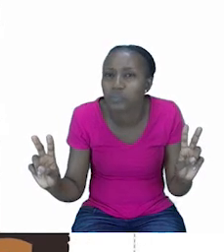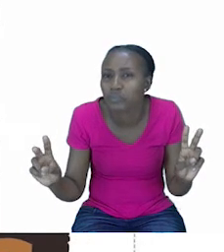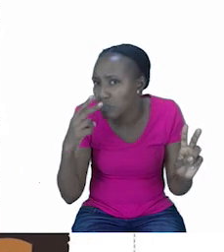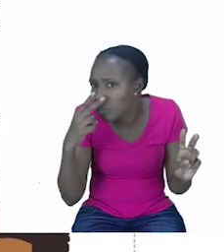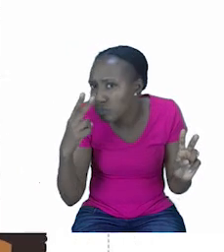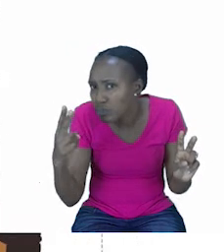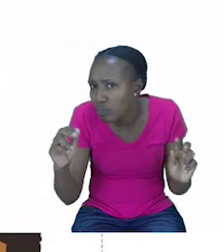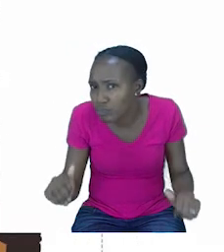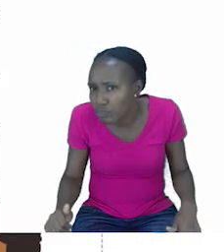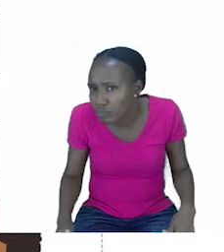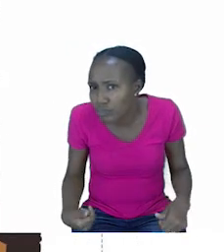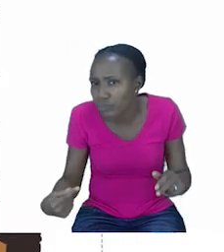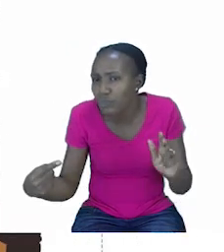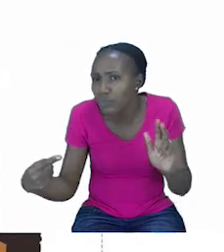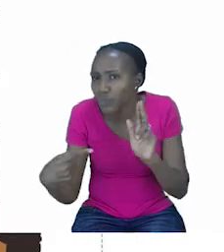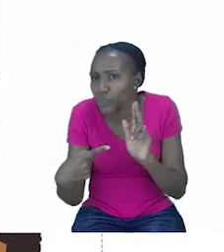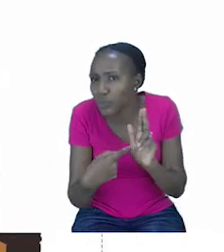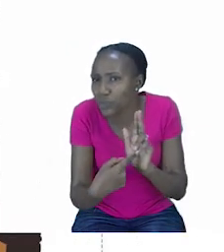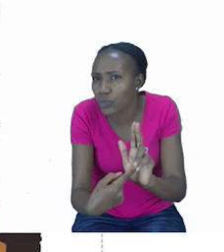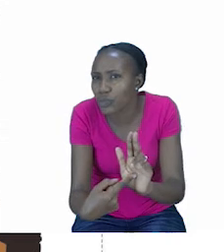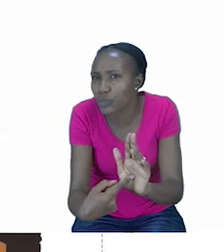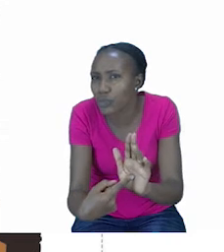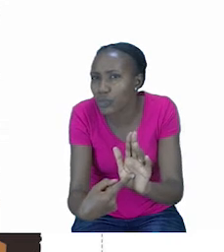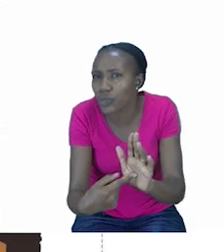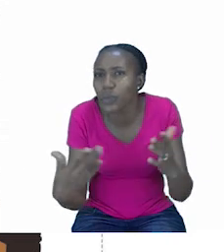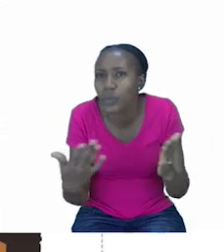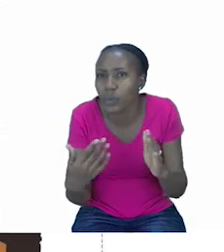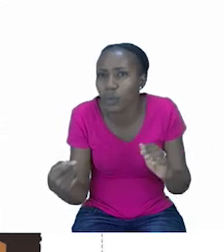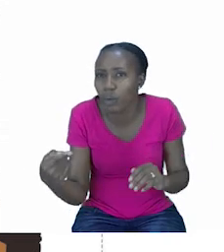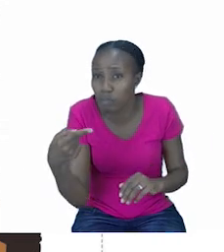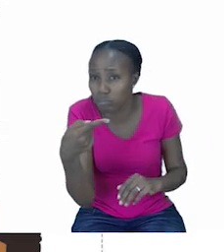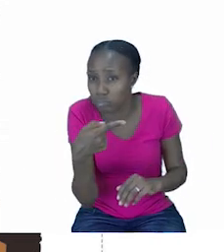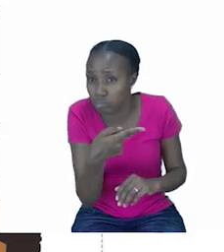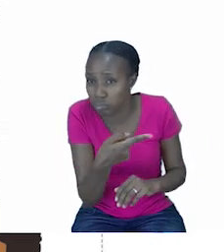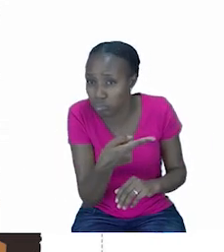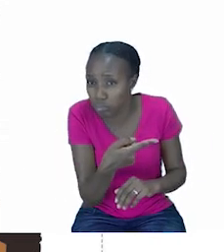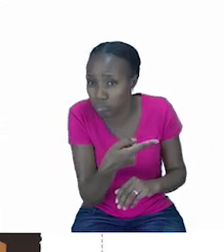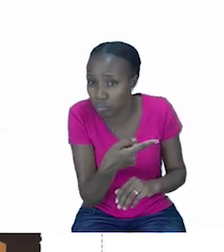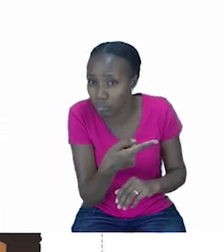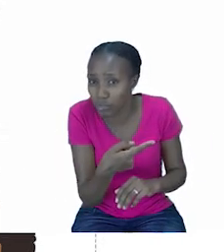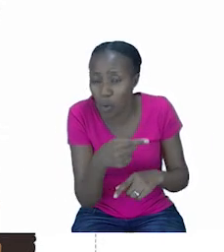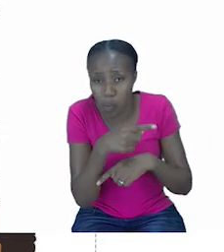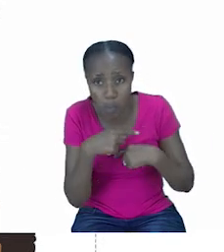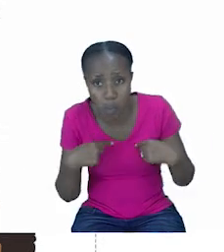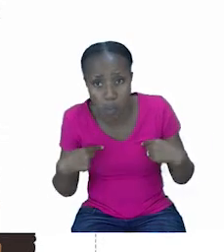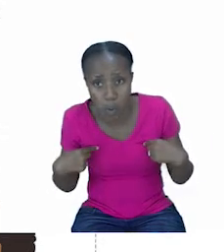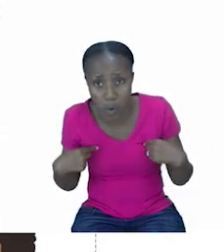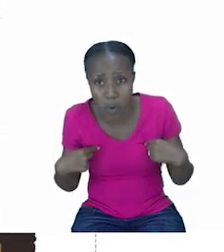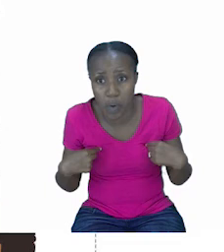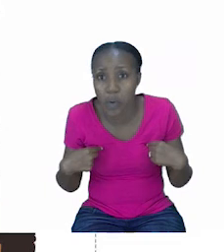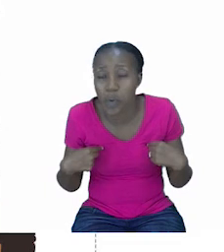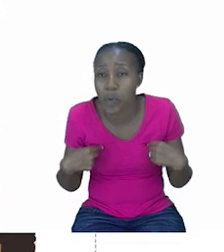boy is pointing. Do we say we or